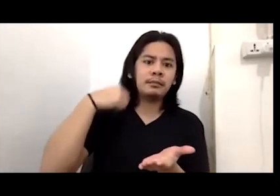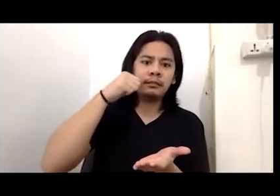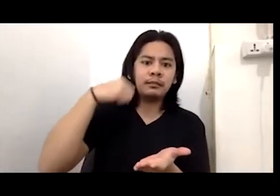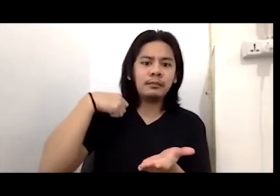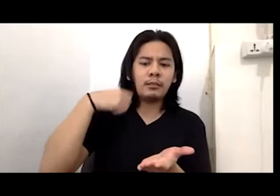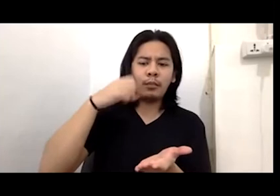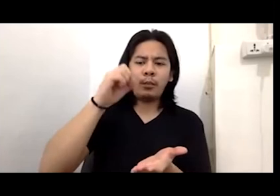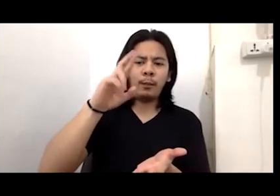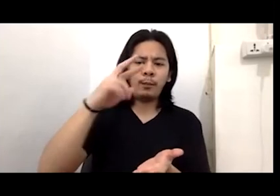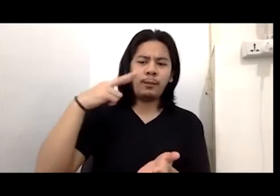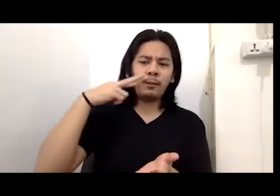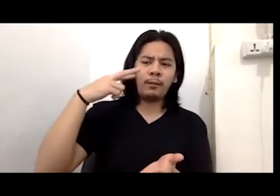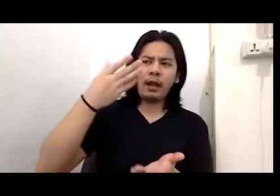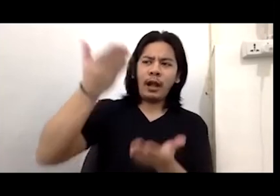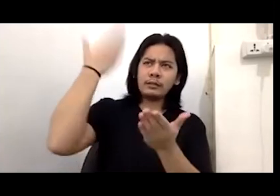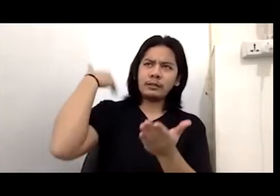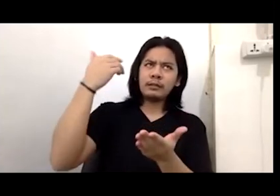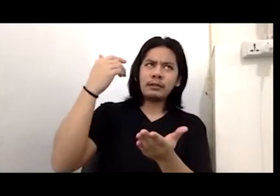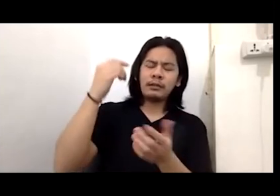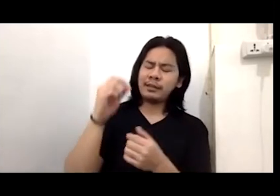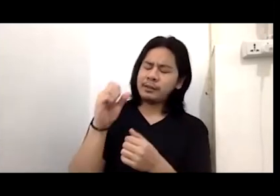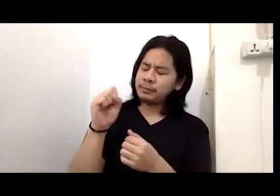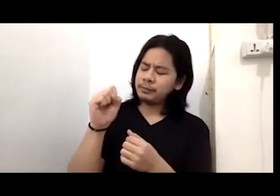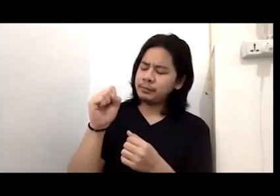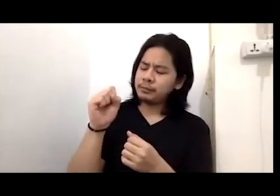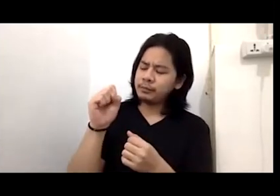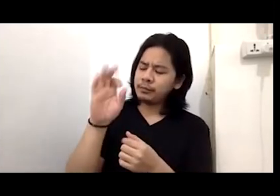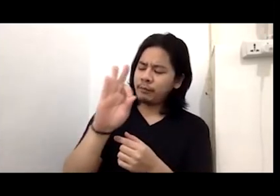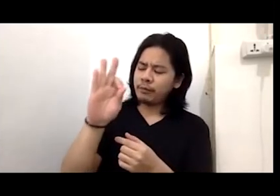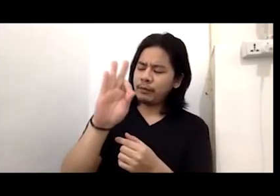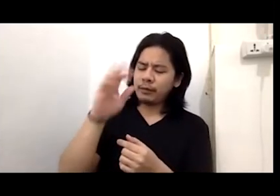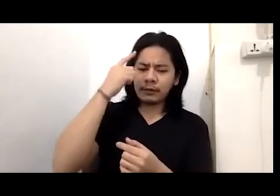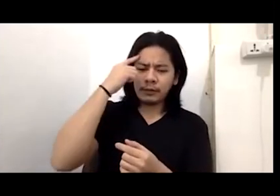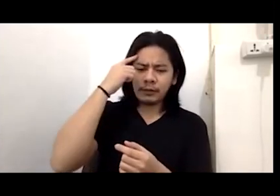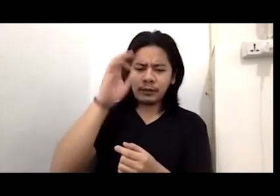We discussed earlier, this was yesterday,